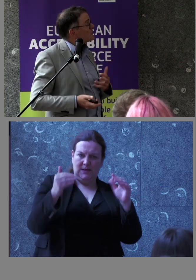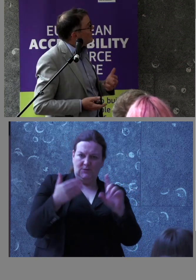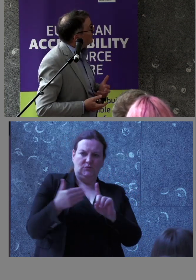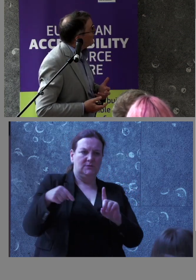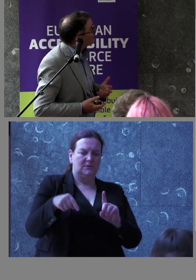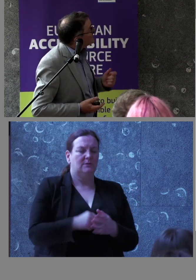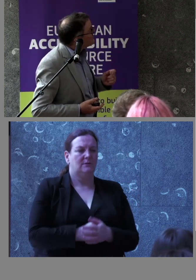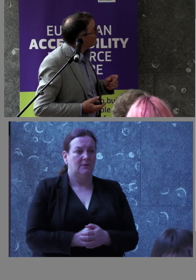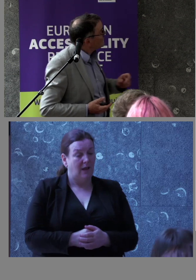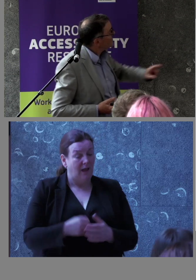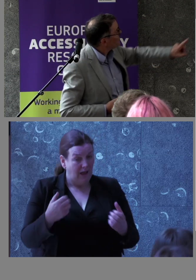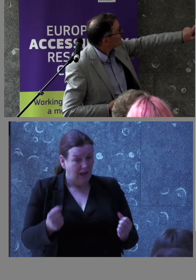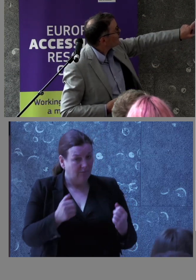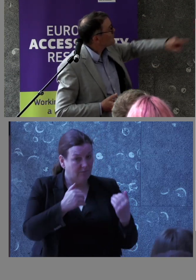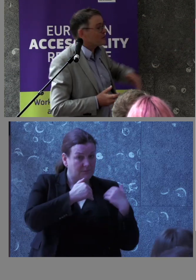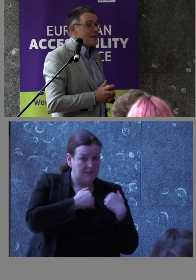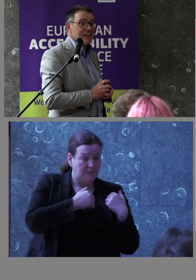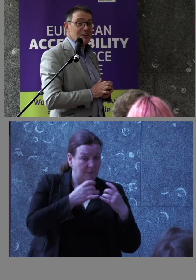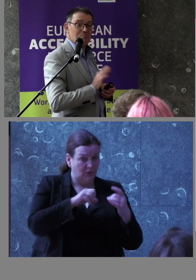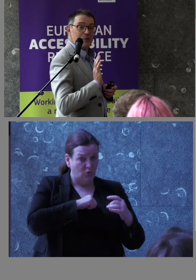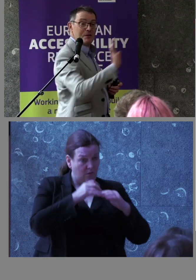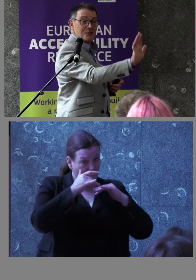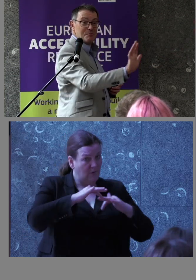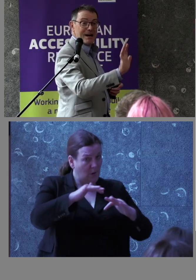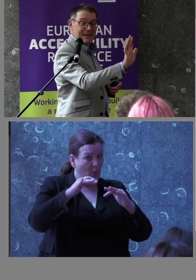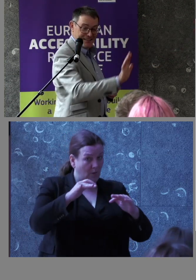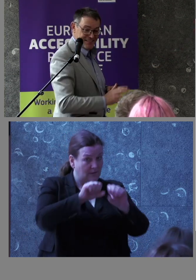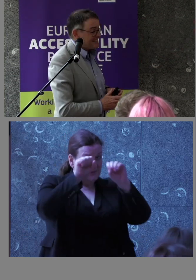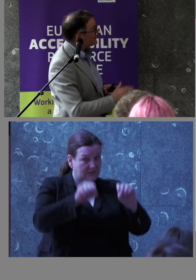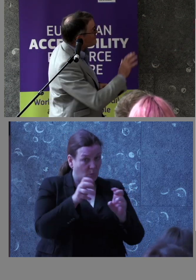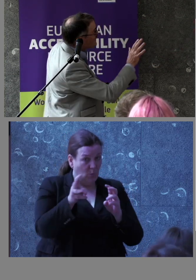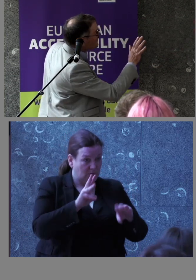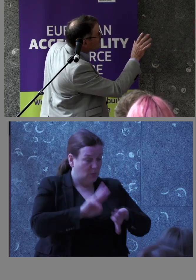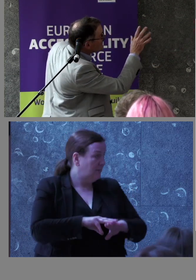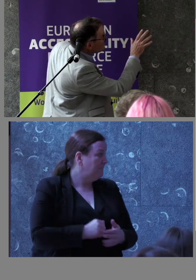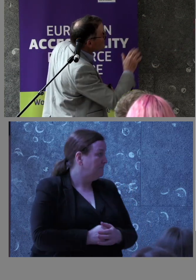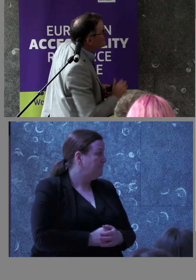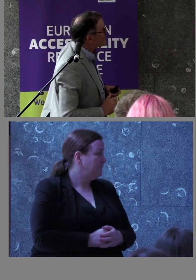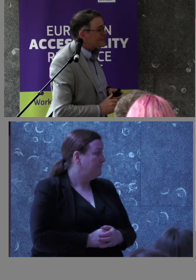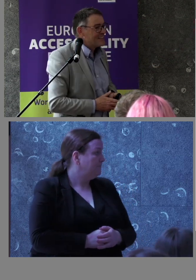website? Is it a mobile phone, an iPad, or a desktop? So these are the types of things we're doing.